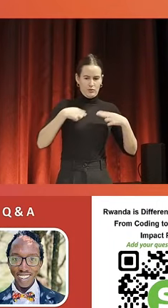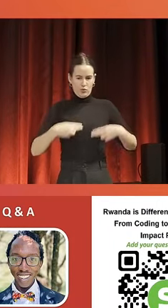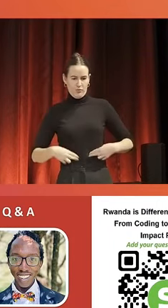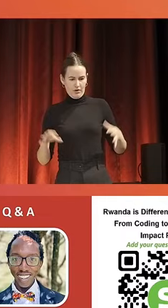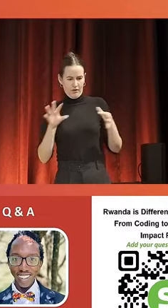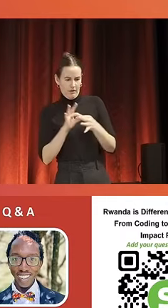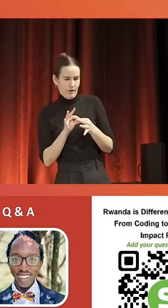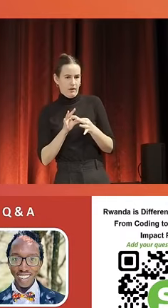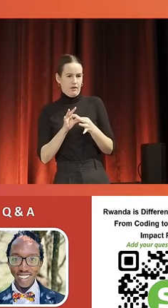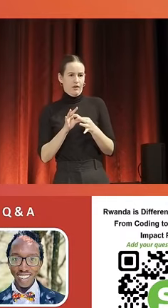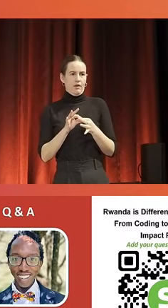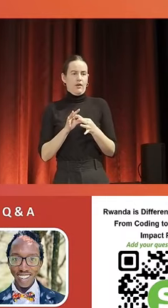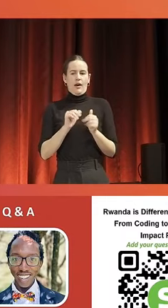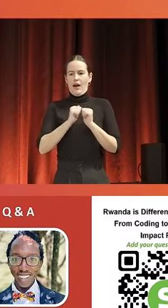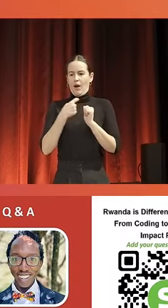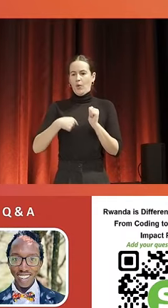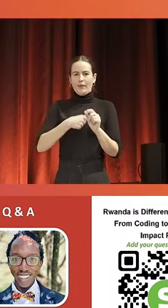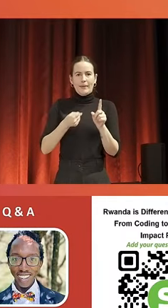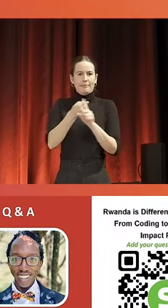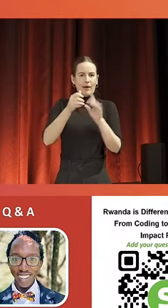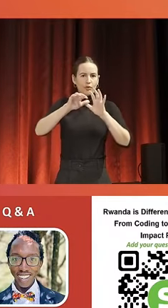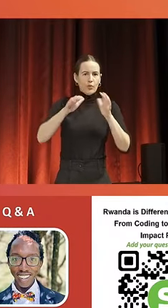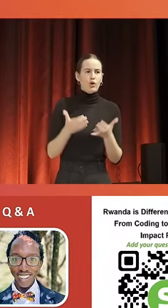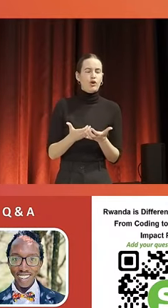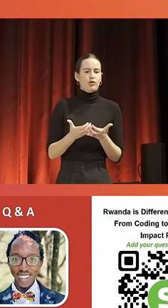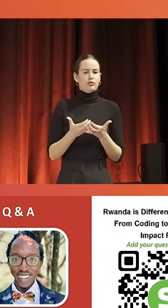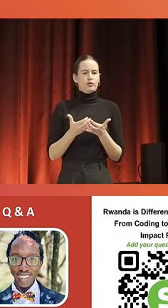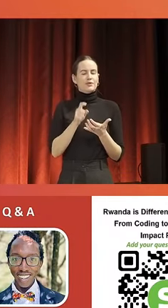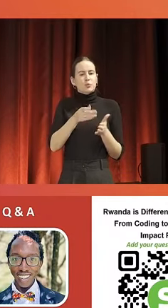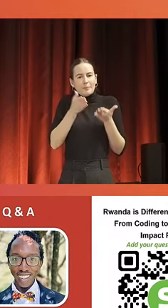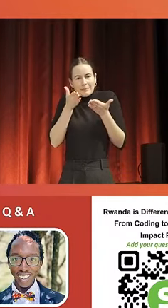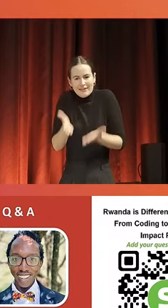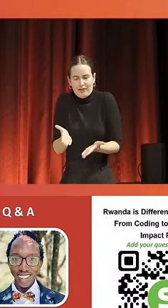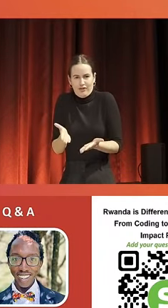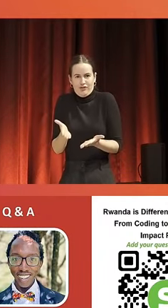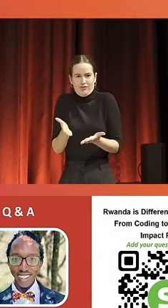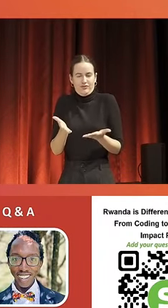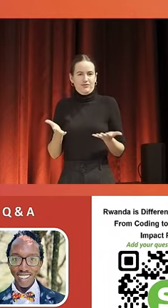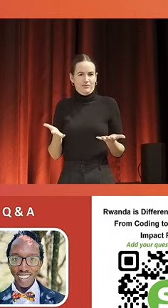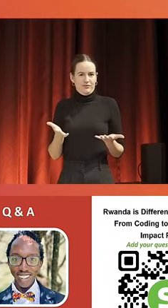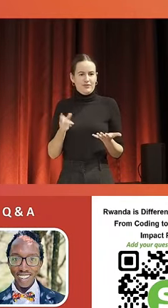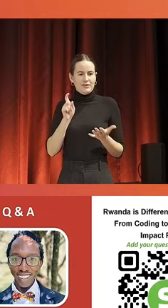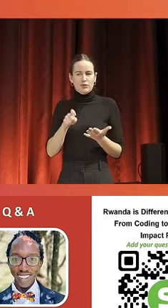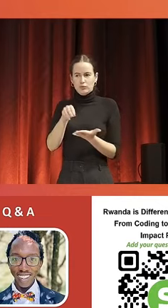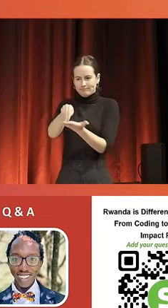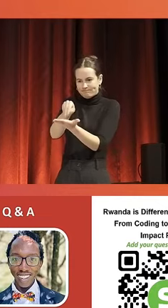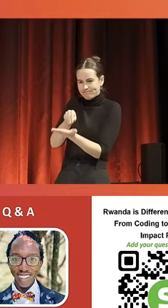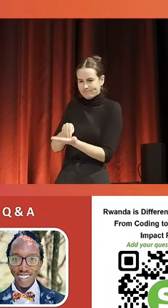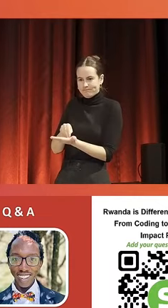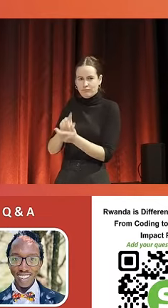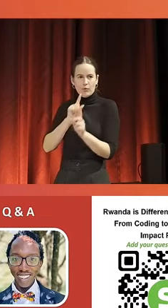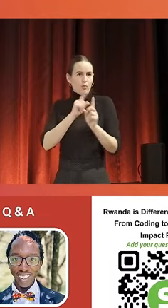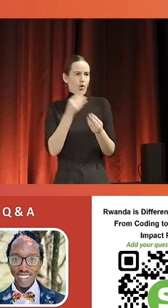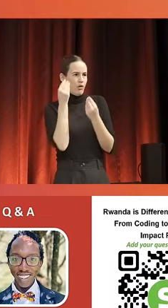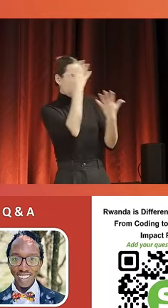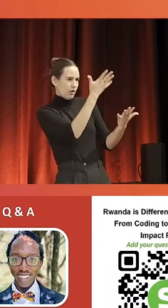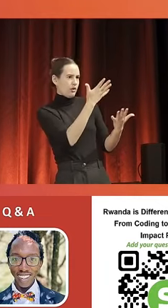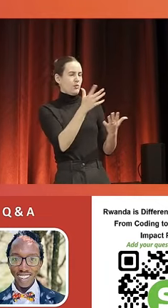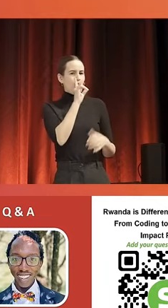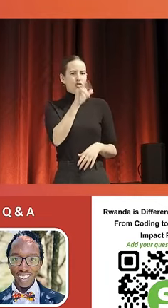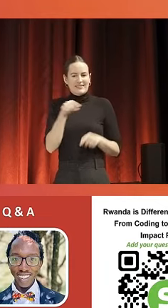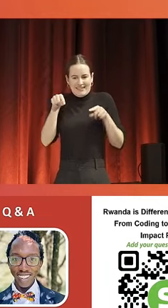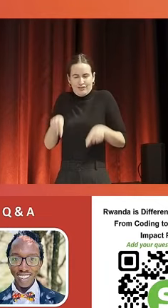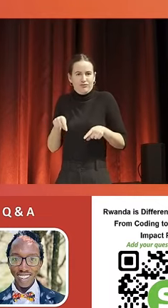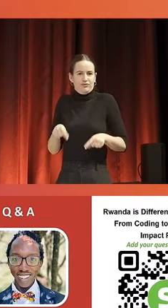footprint and having boots on the ground that are sending in reports on what is it like on the ground. I